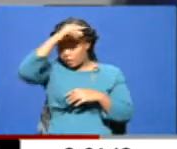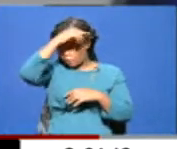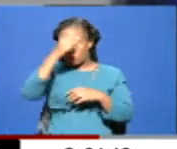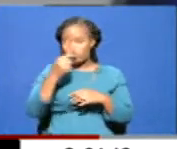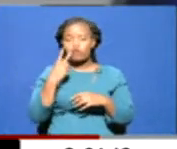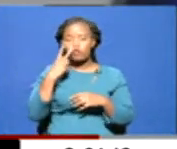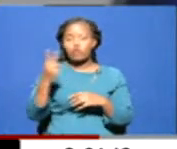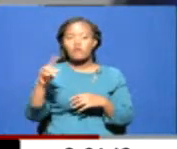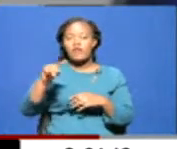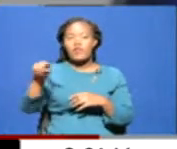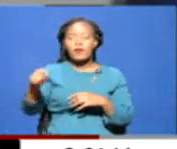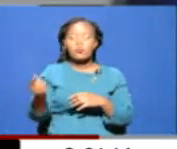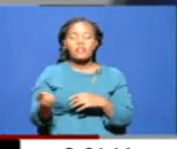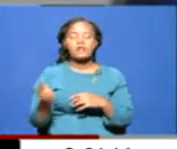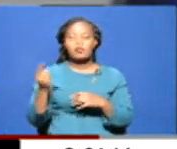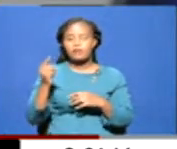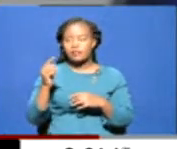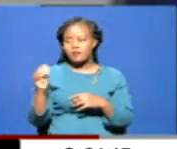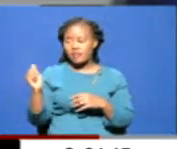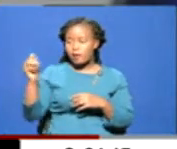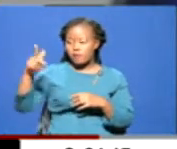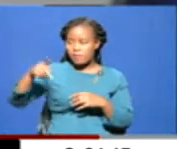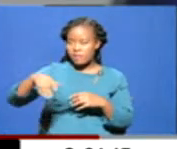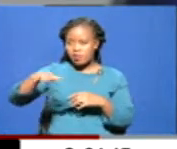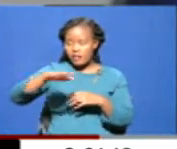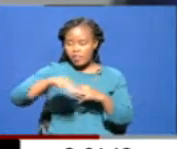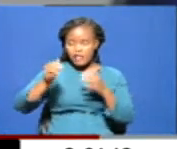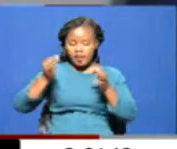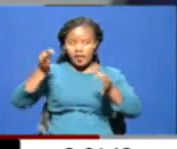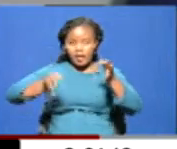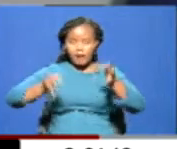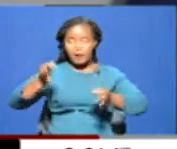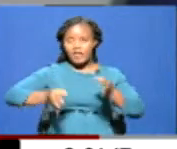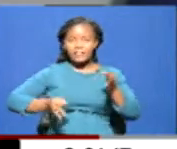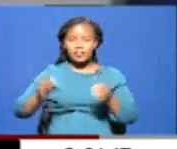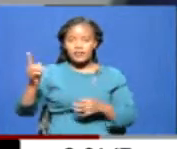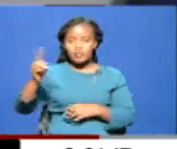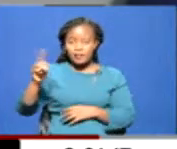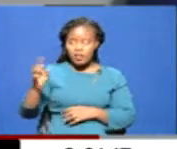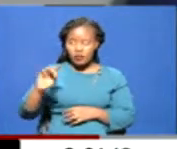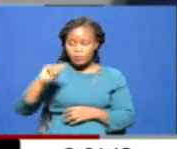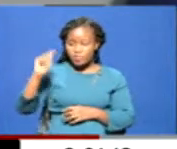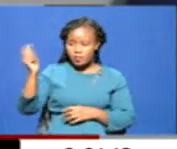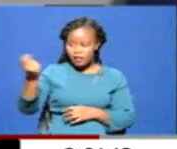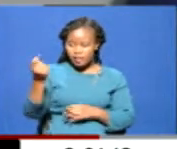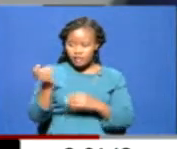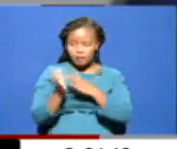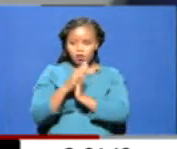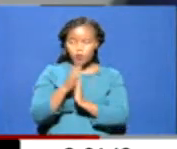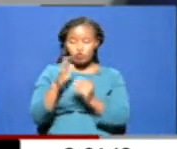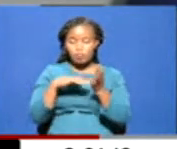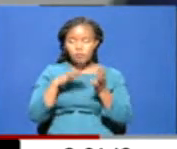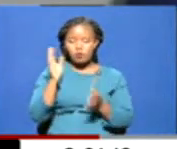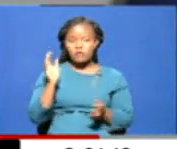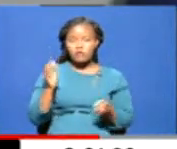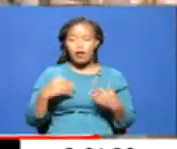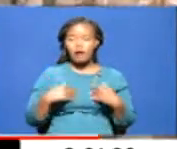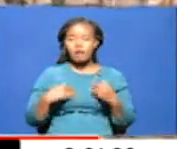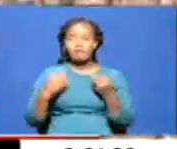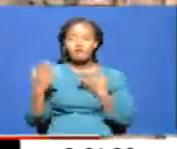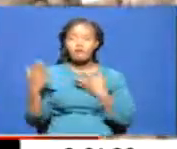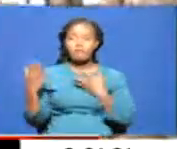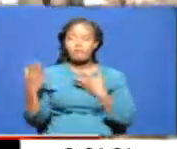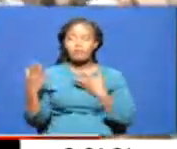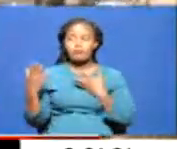at the AP training school that's in Embakasi in Nairobi, Kenya. JJ Curia opens our coverage tonight with that report.